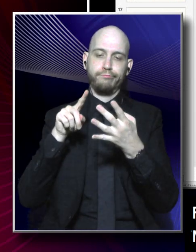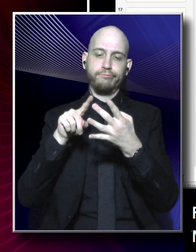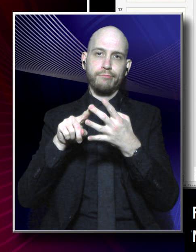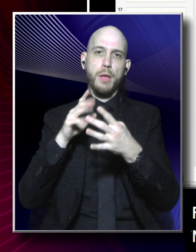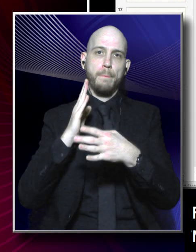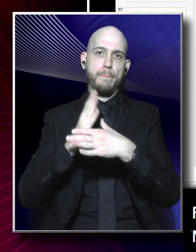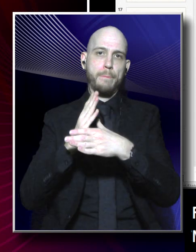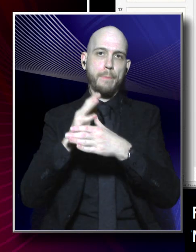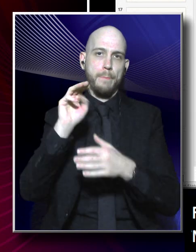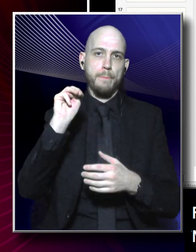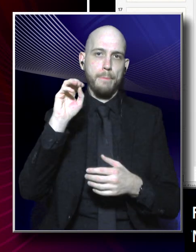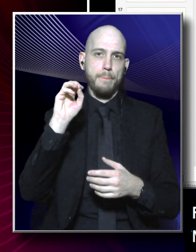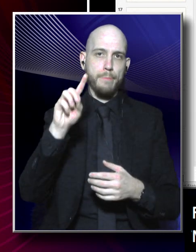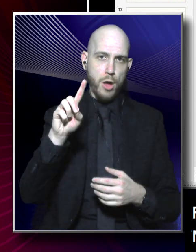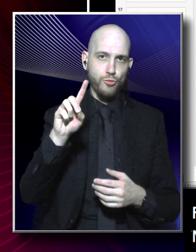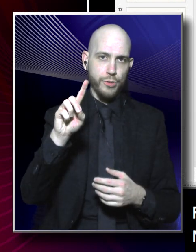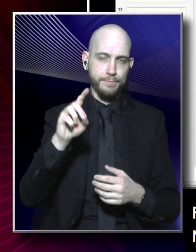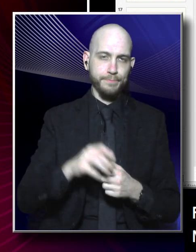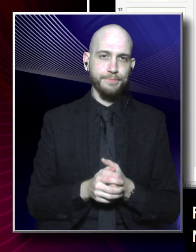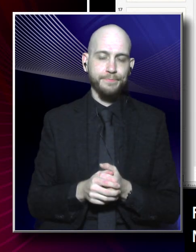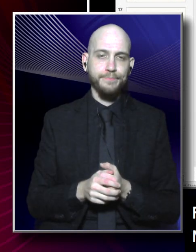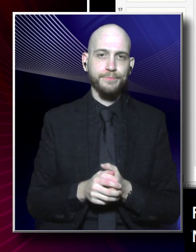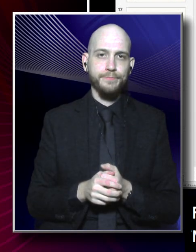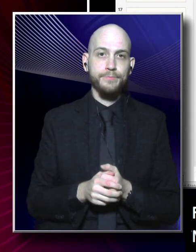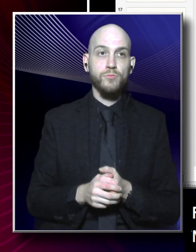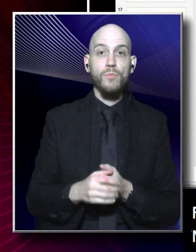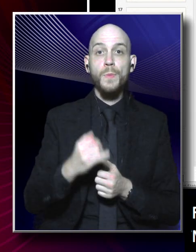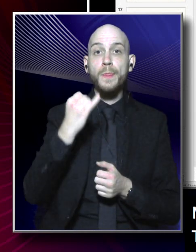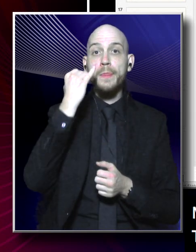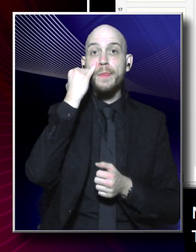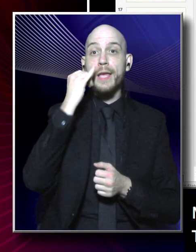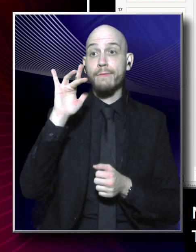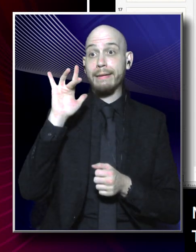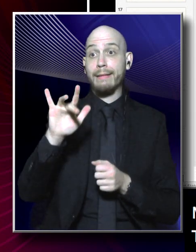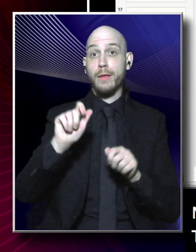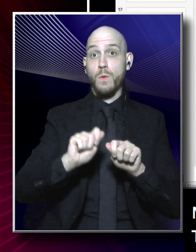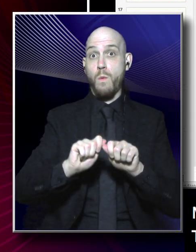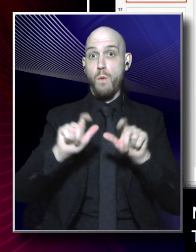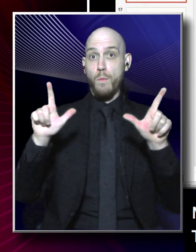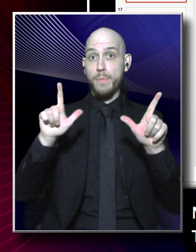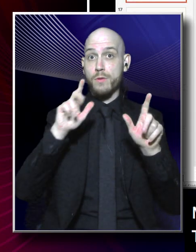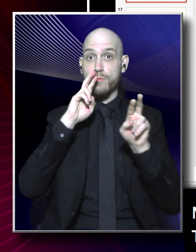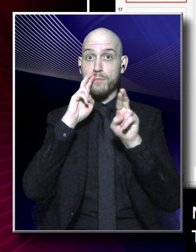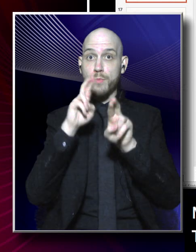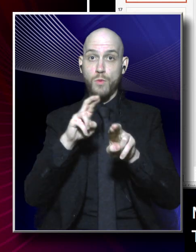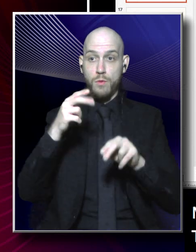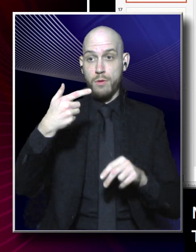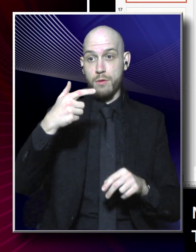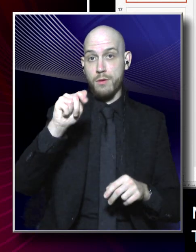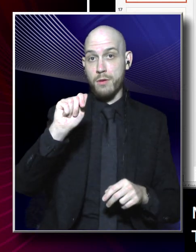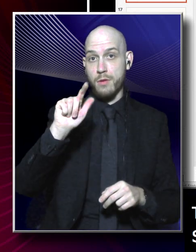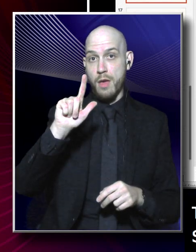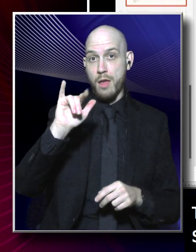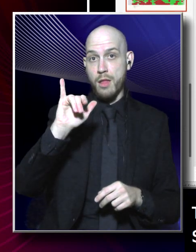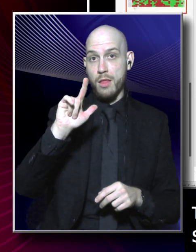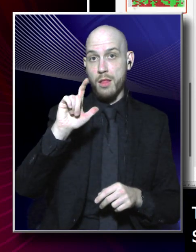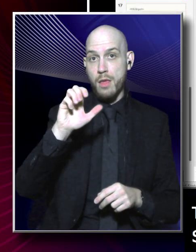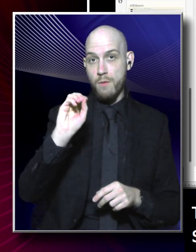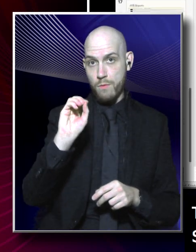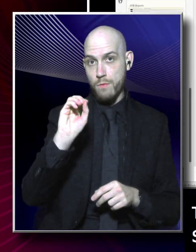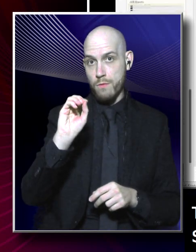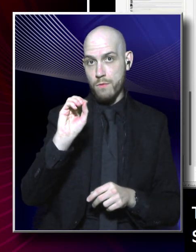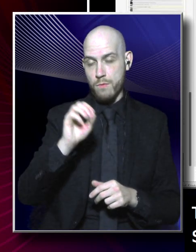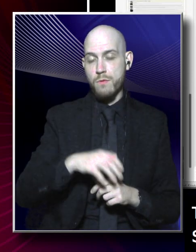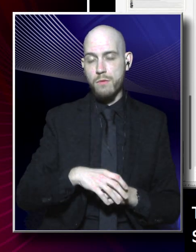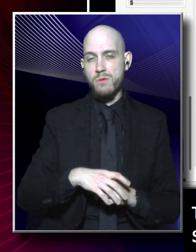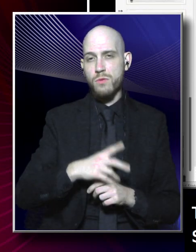Within the Galileo, if you click on that report, and we'll go ahead and go to the next slide, it allows